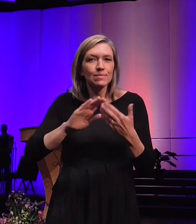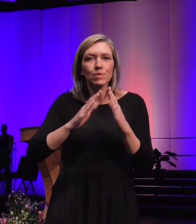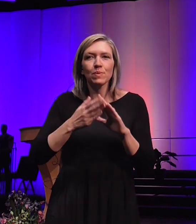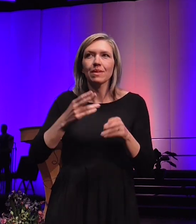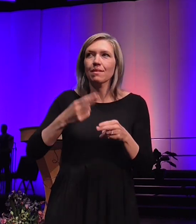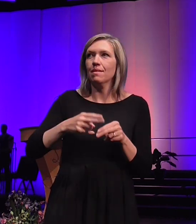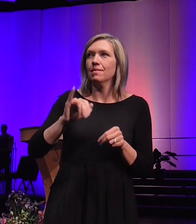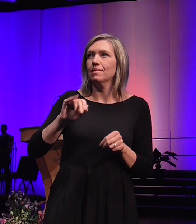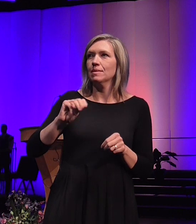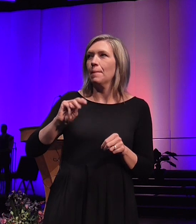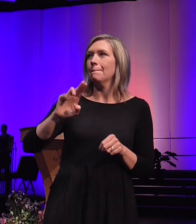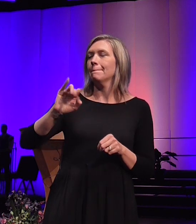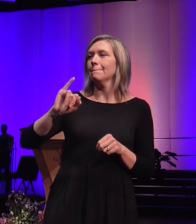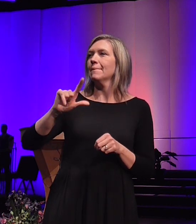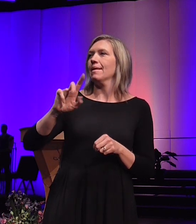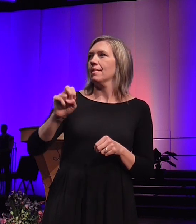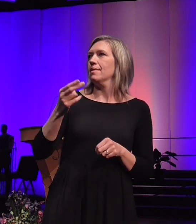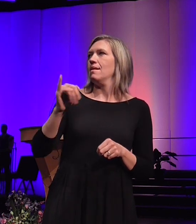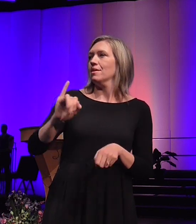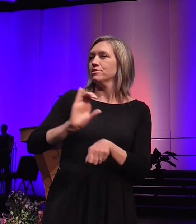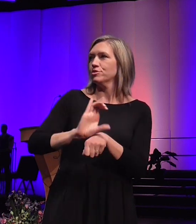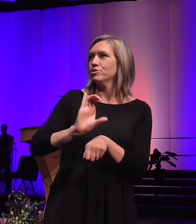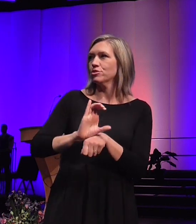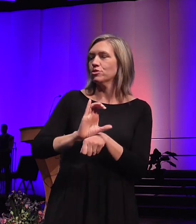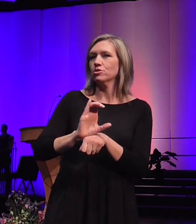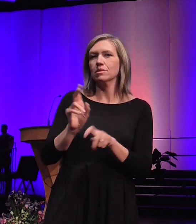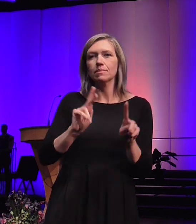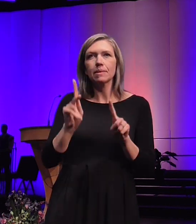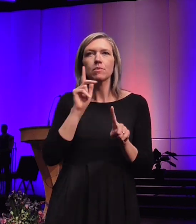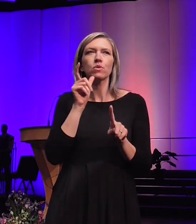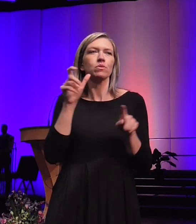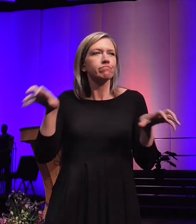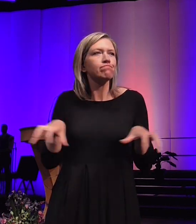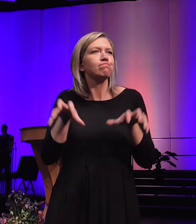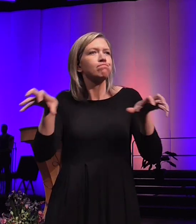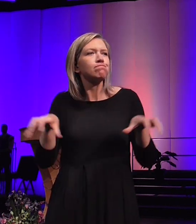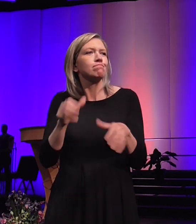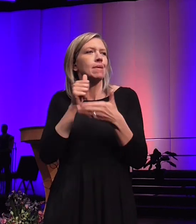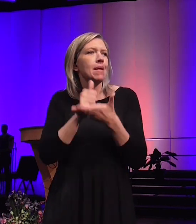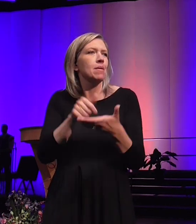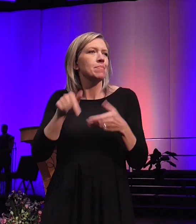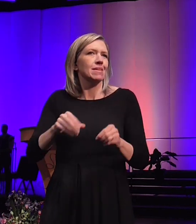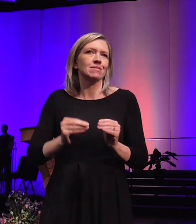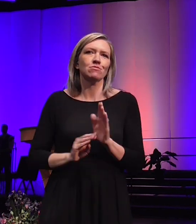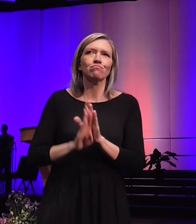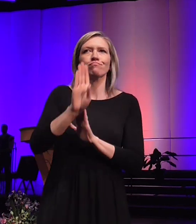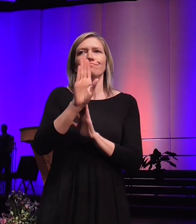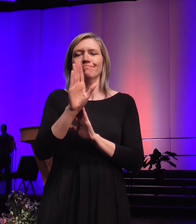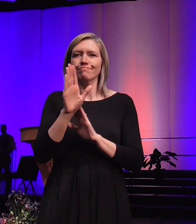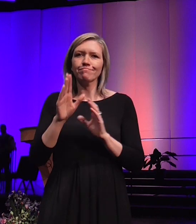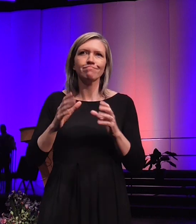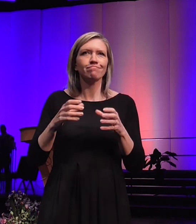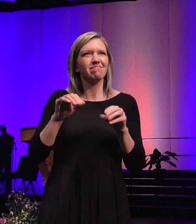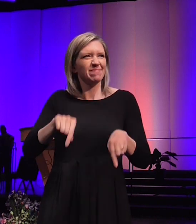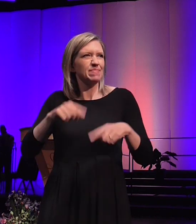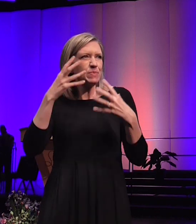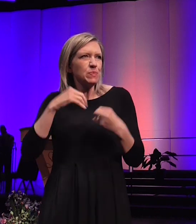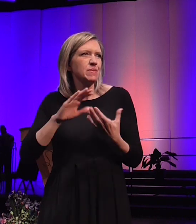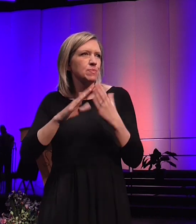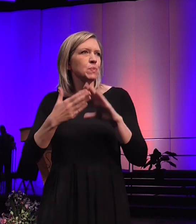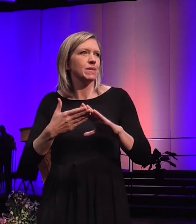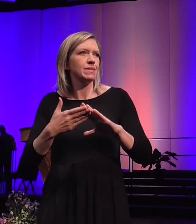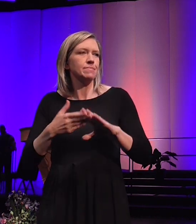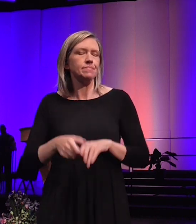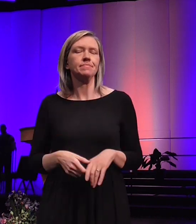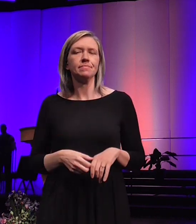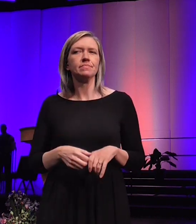Mile High Church, all those who help it thrive and be a vibrant part of this community.